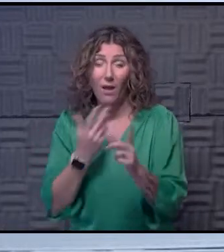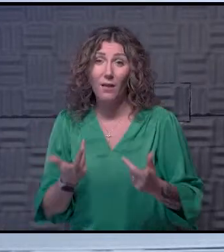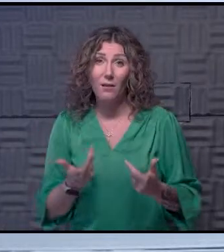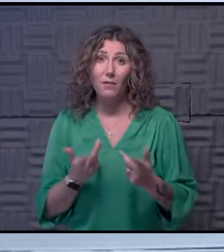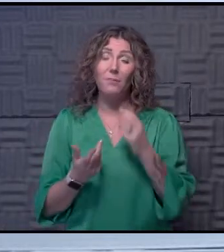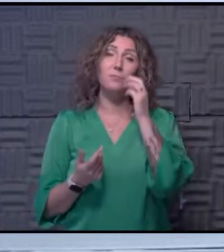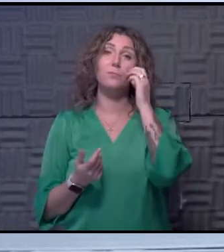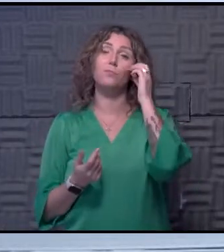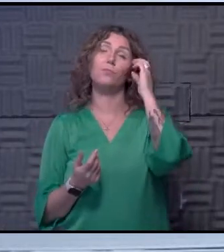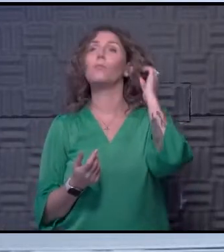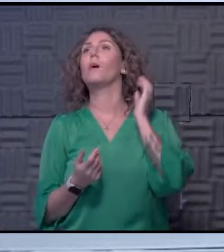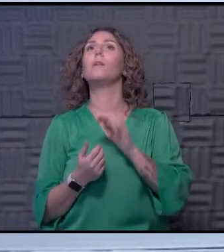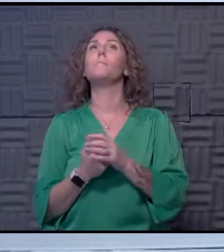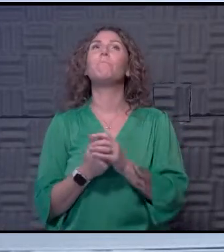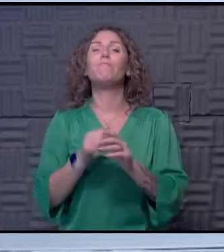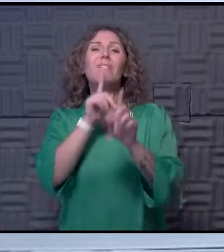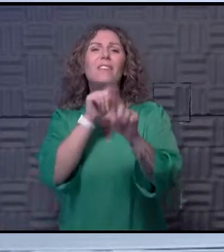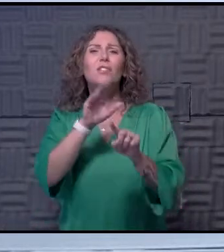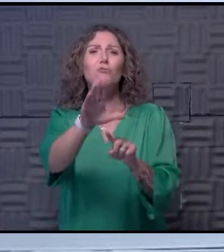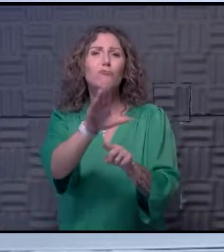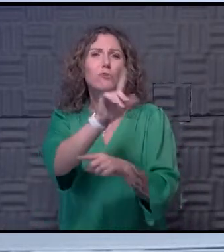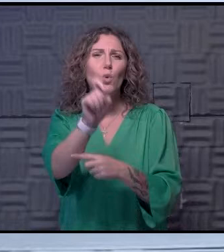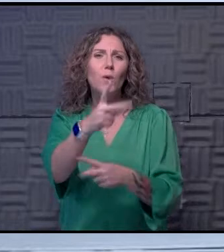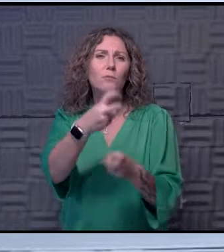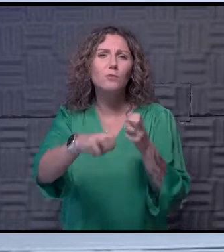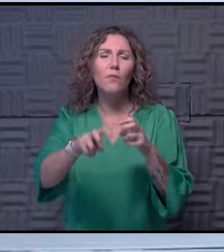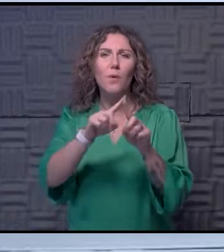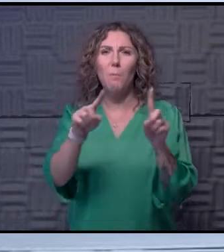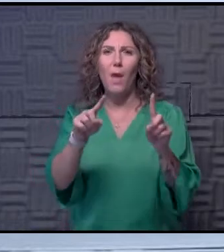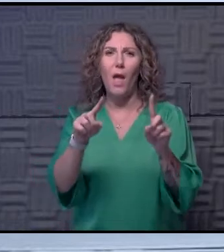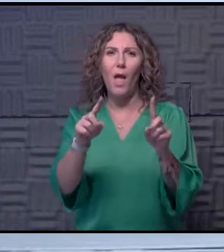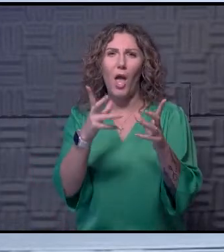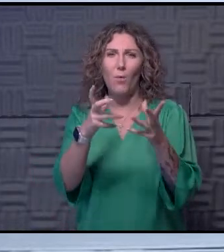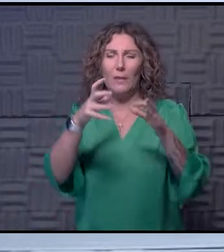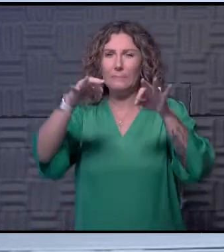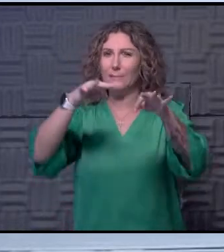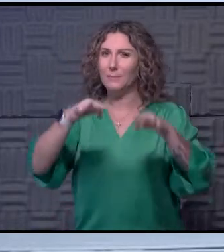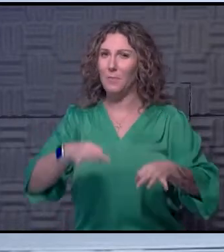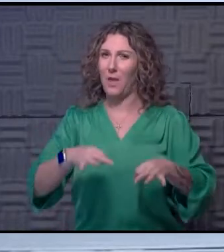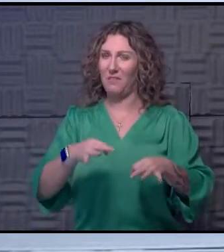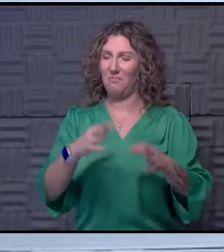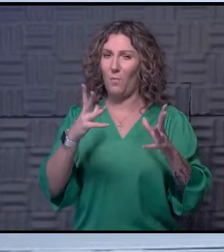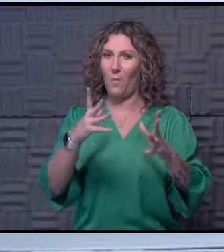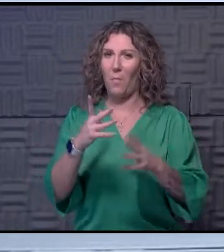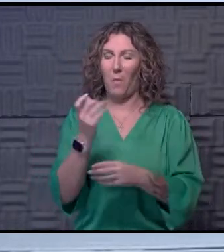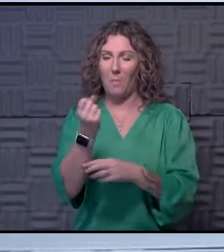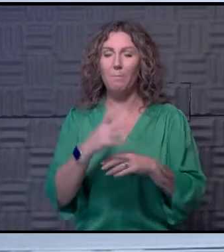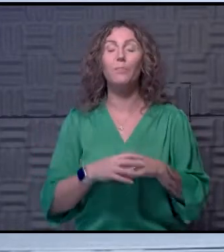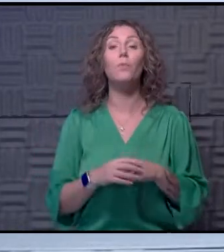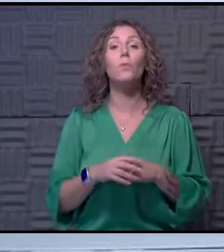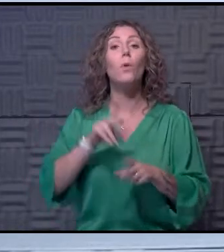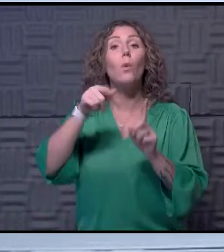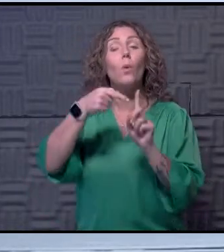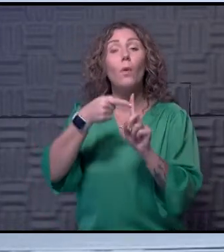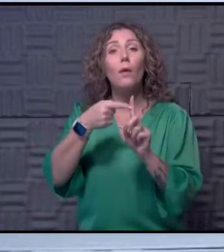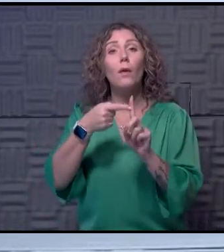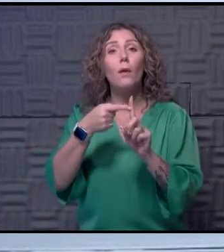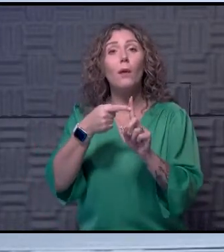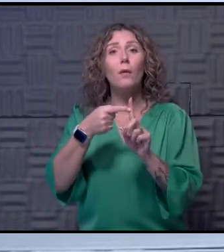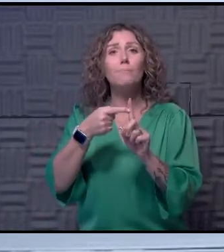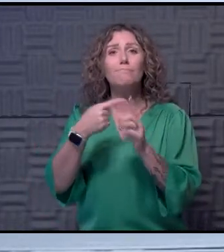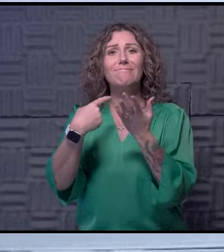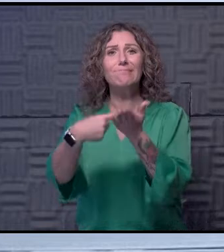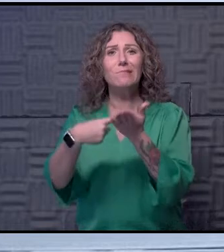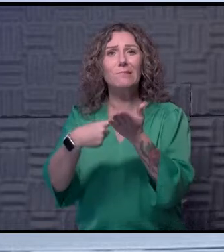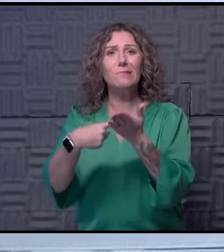I think answering your question is difficult, but I want to let me explain for a second. So when we talk about